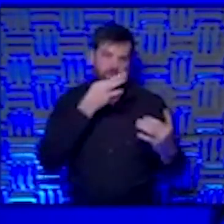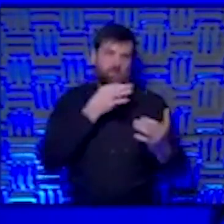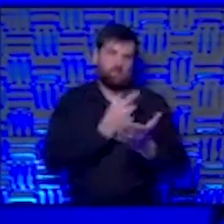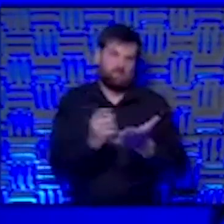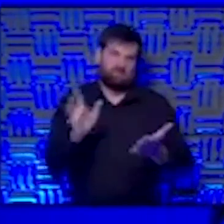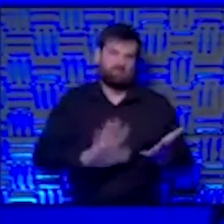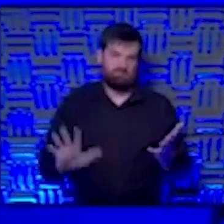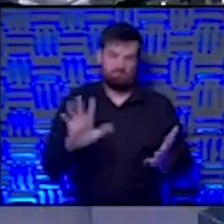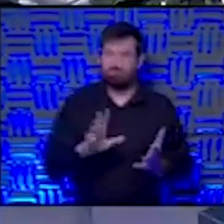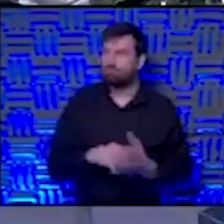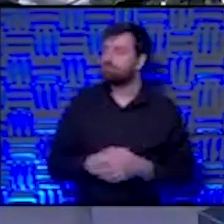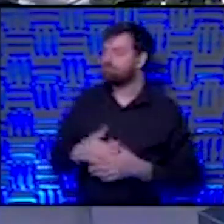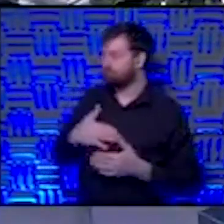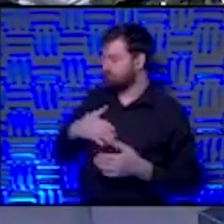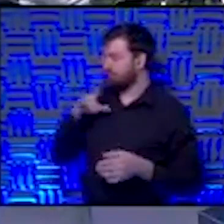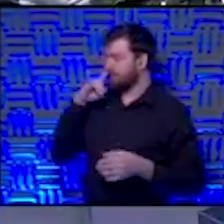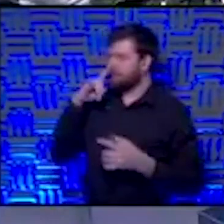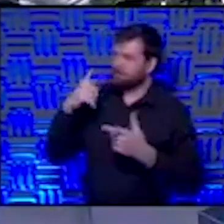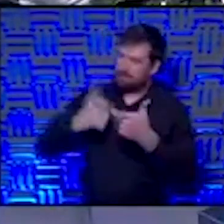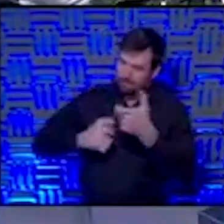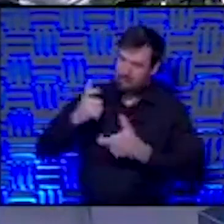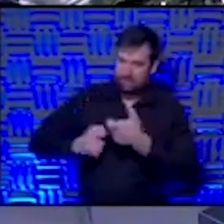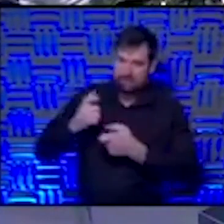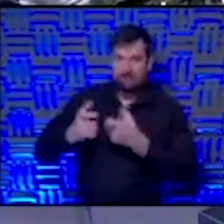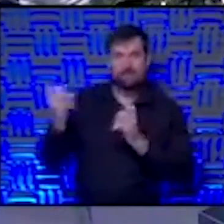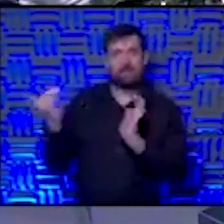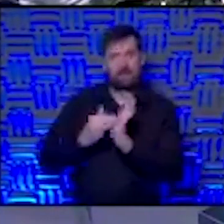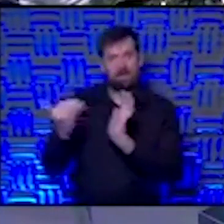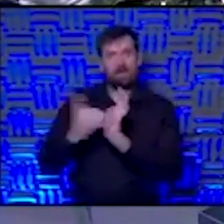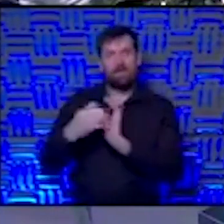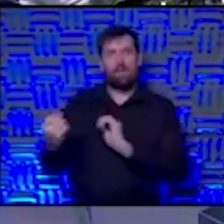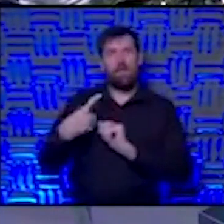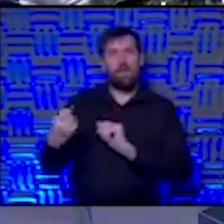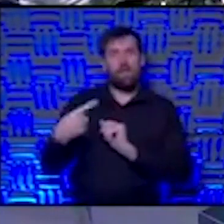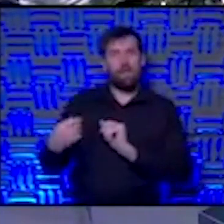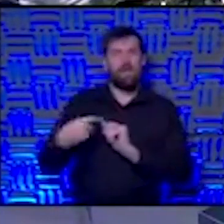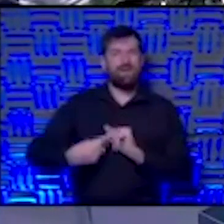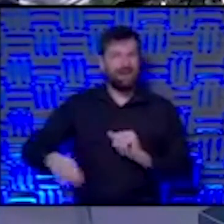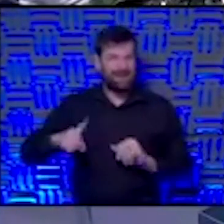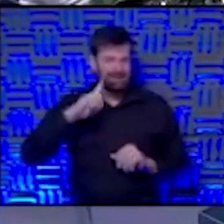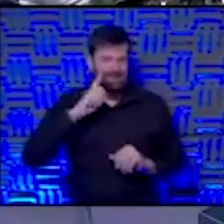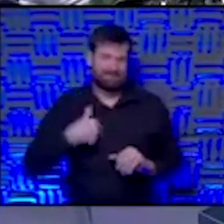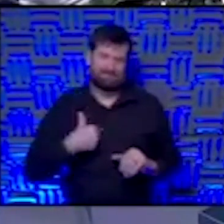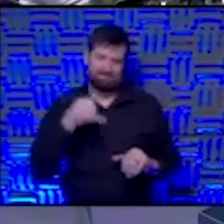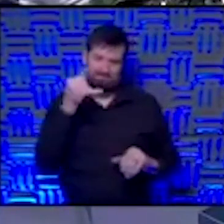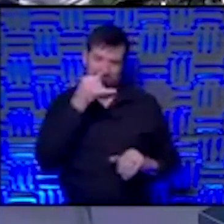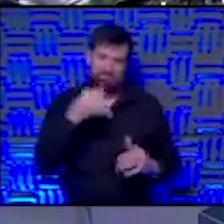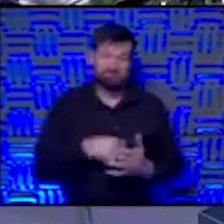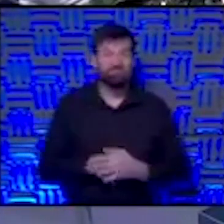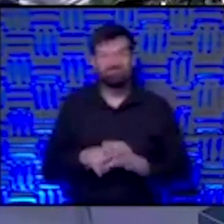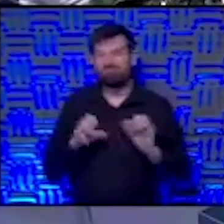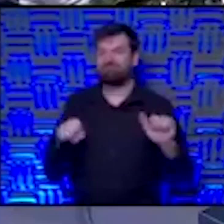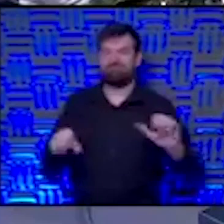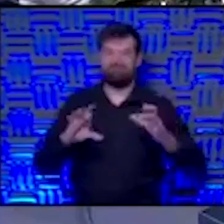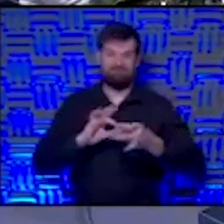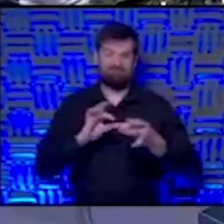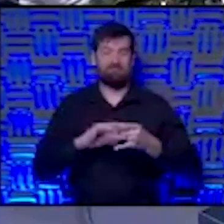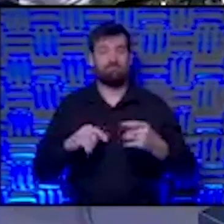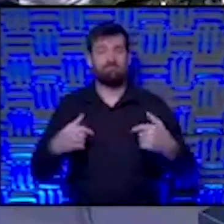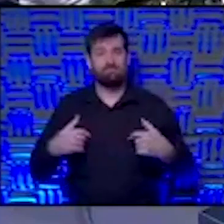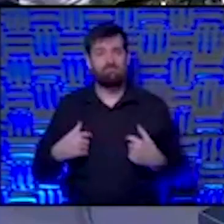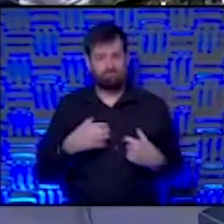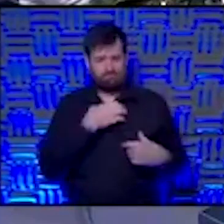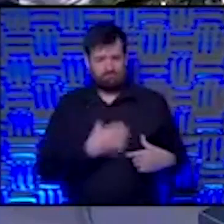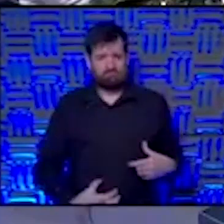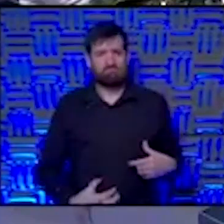so. Yeah. My kids kept texting me. I had to put it on silent. I think they think I'm a goof. Can I just point out, I did wear a Christmas